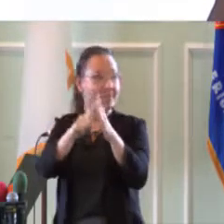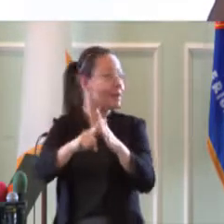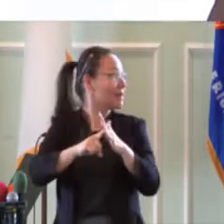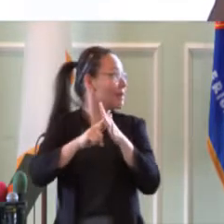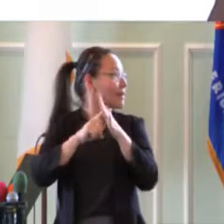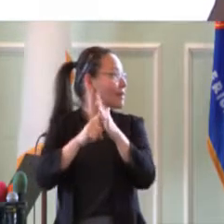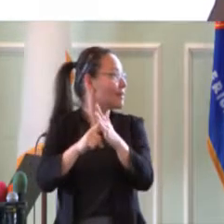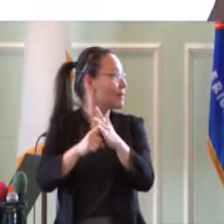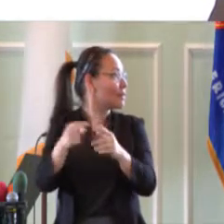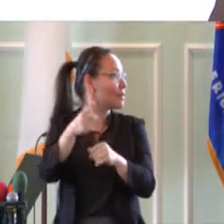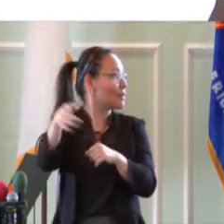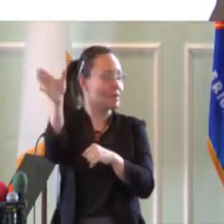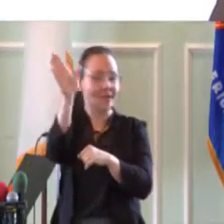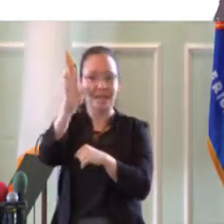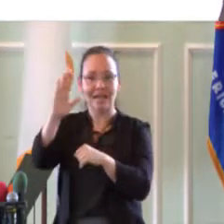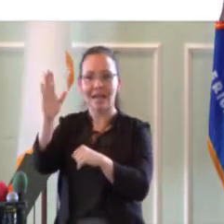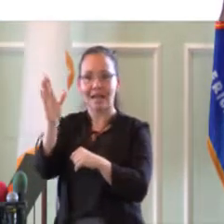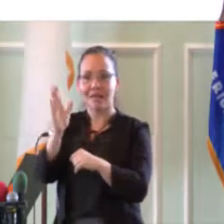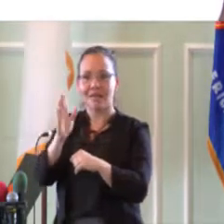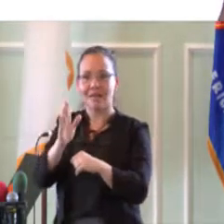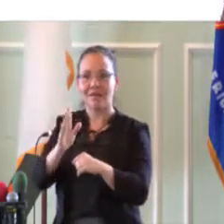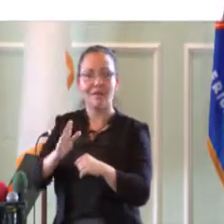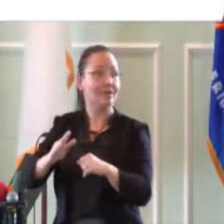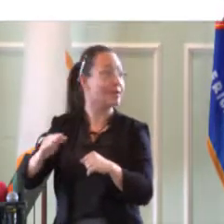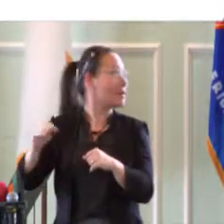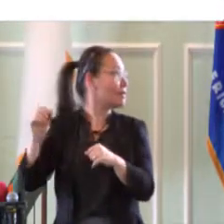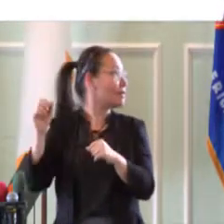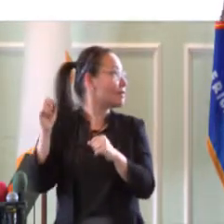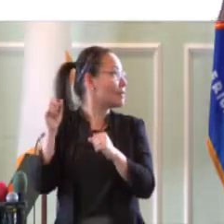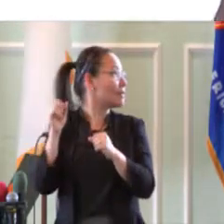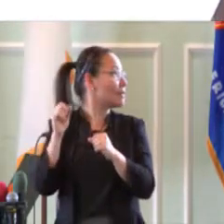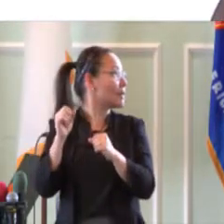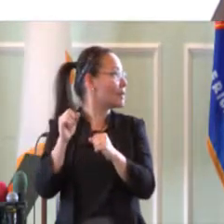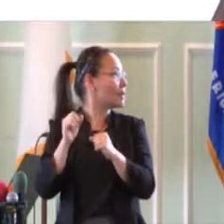human effort is all in